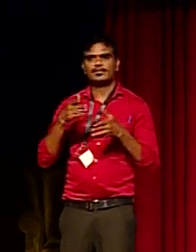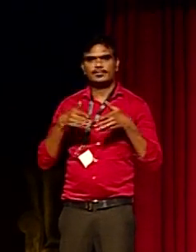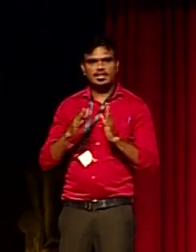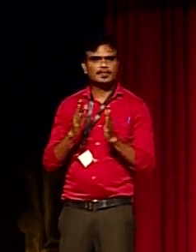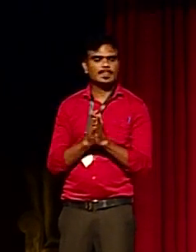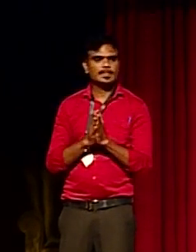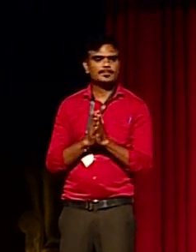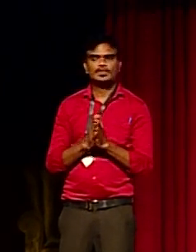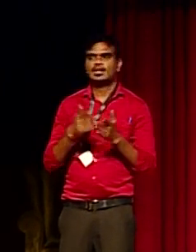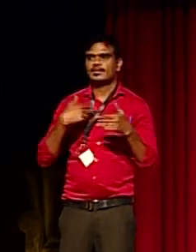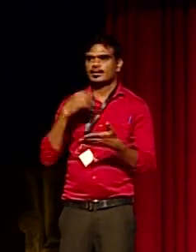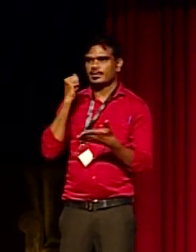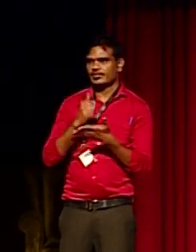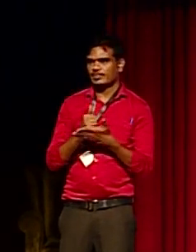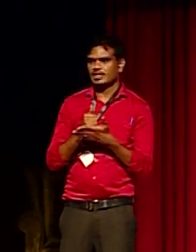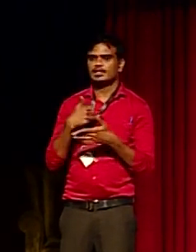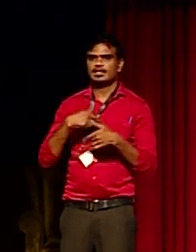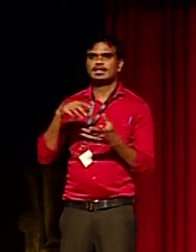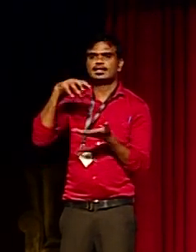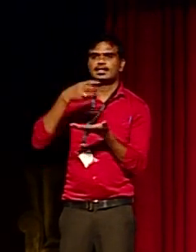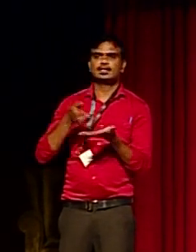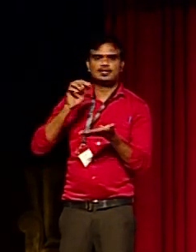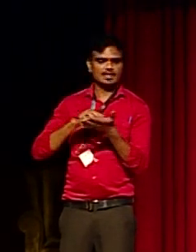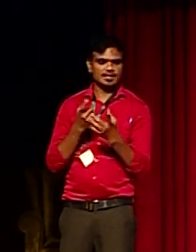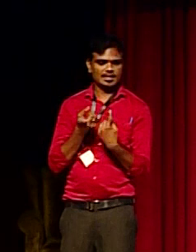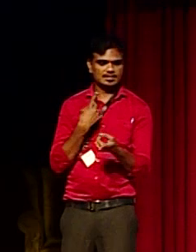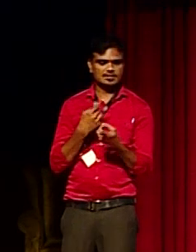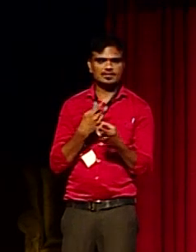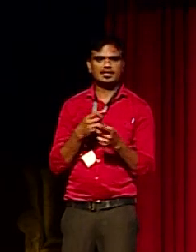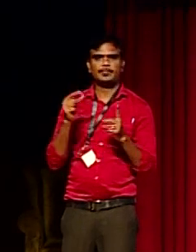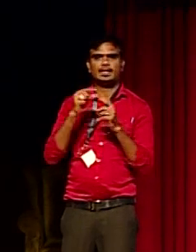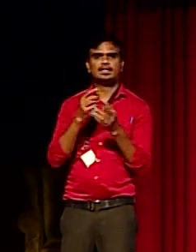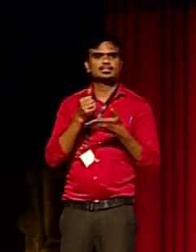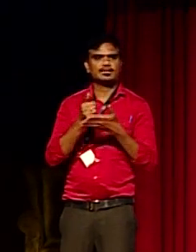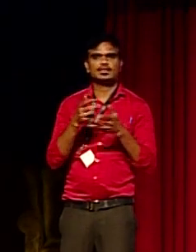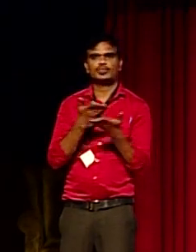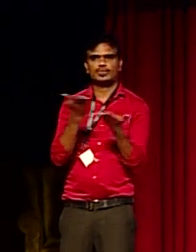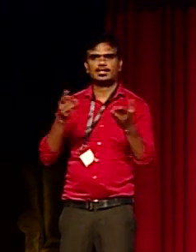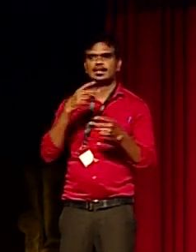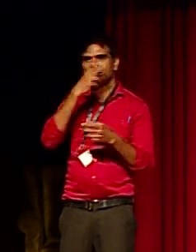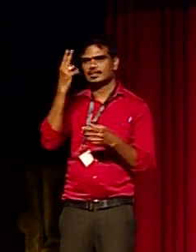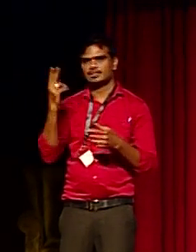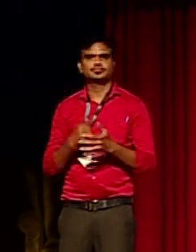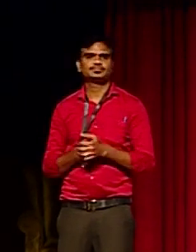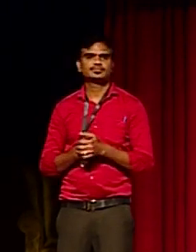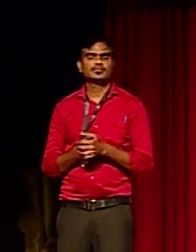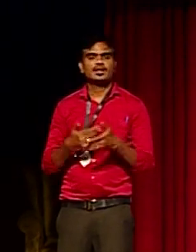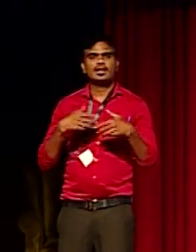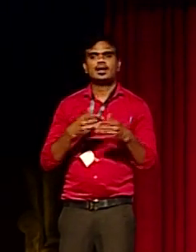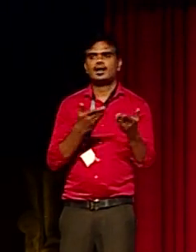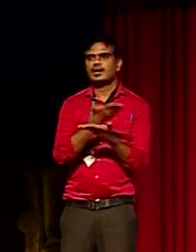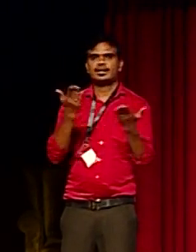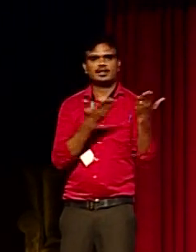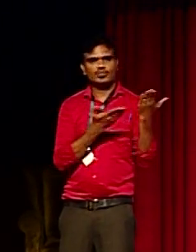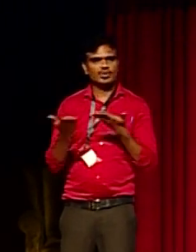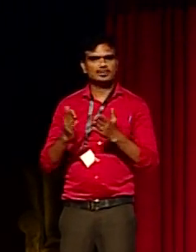innovate, demystify, and decentralize prosthetic services and prosthetic design. I invite you